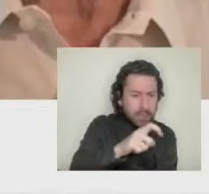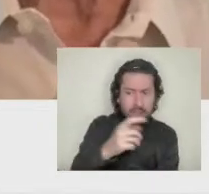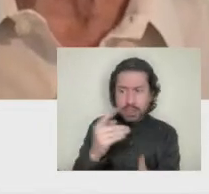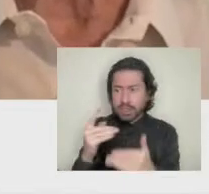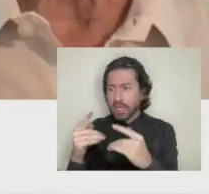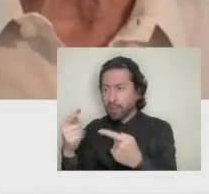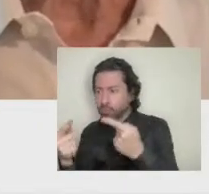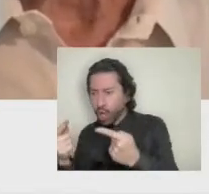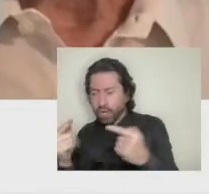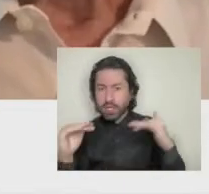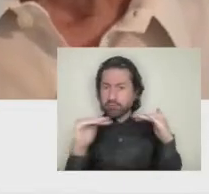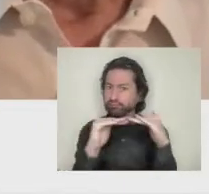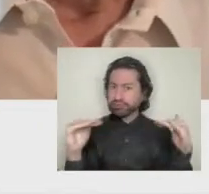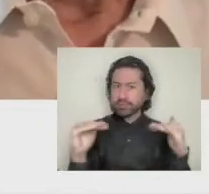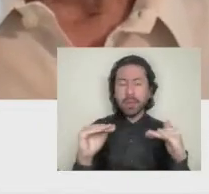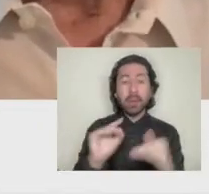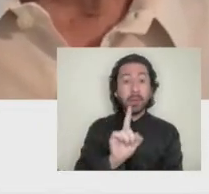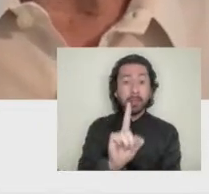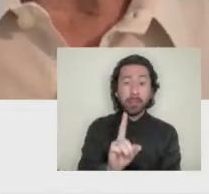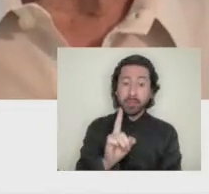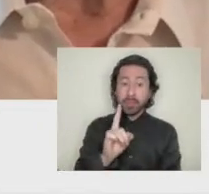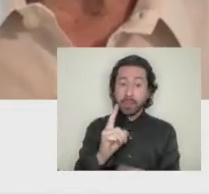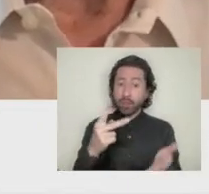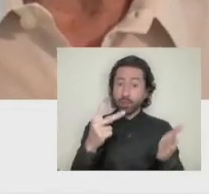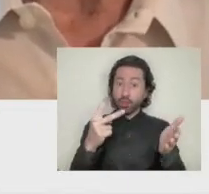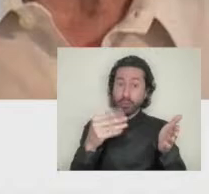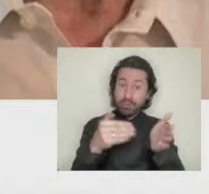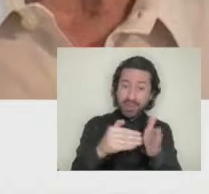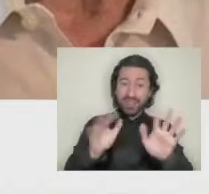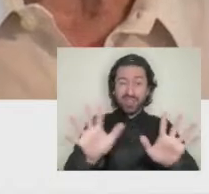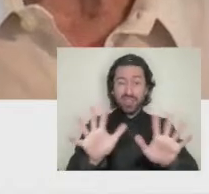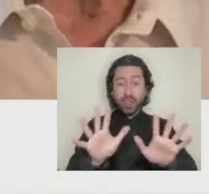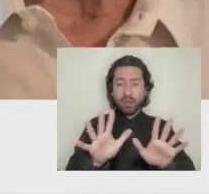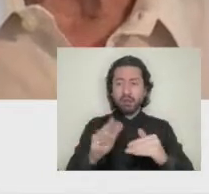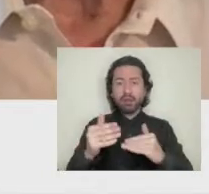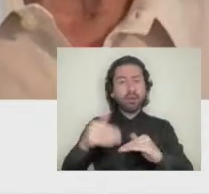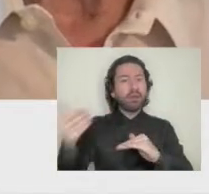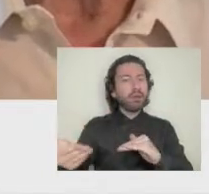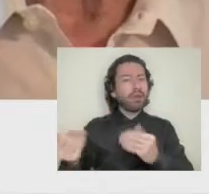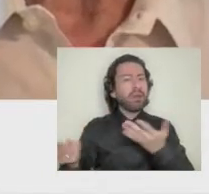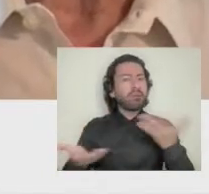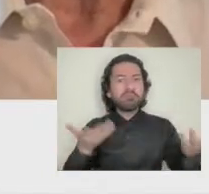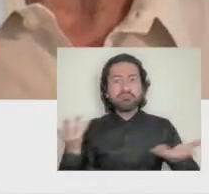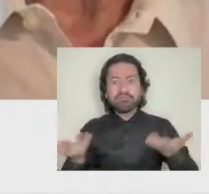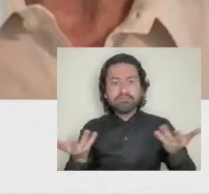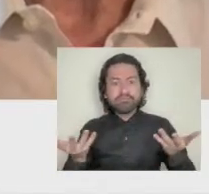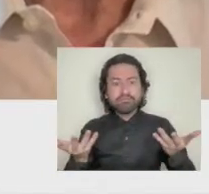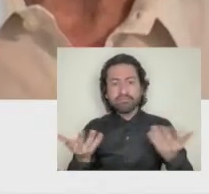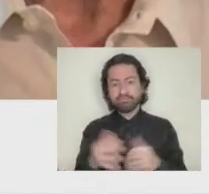of austerity? Each dot is a local authority in England,